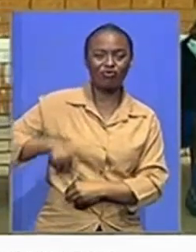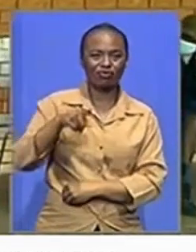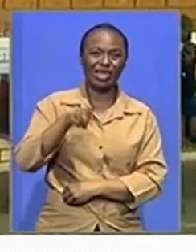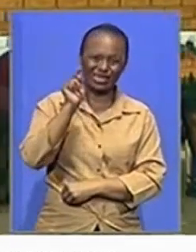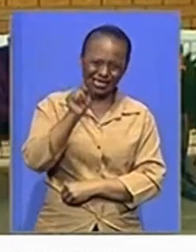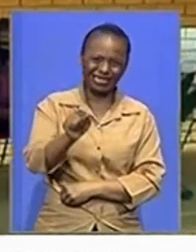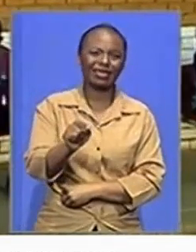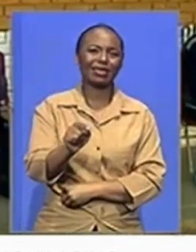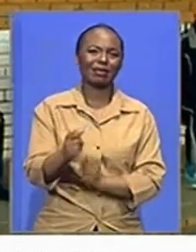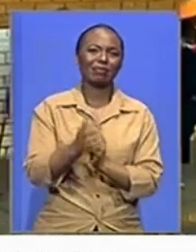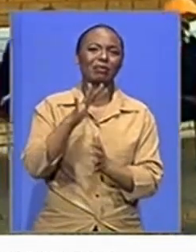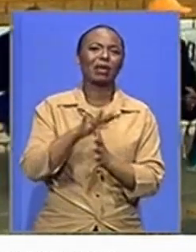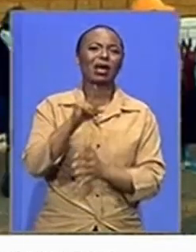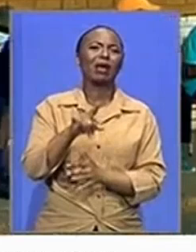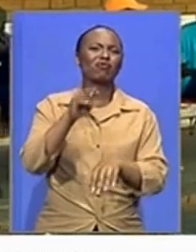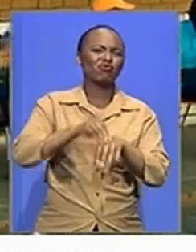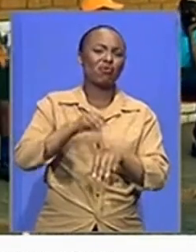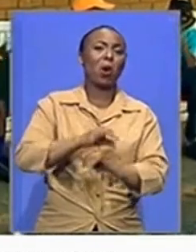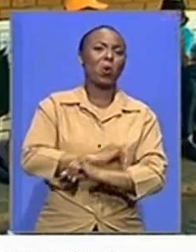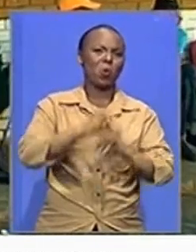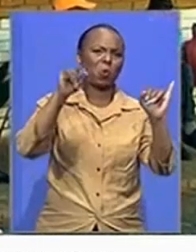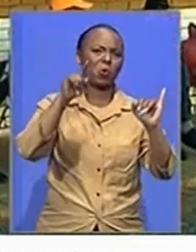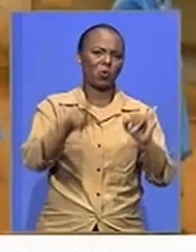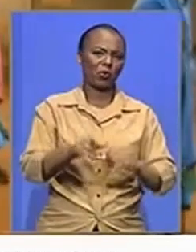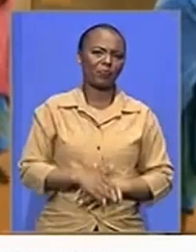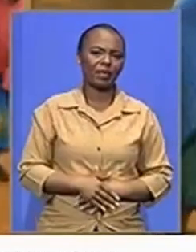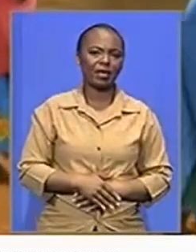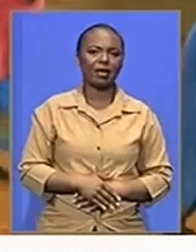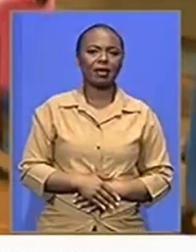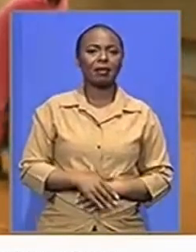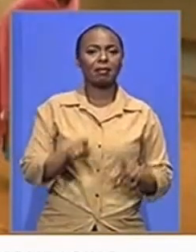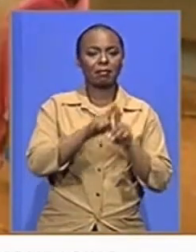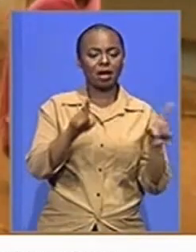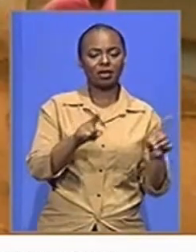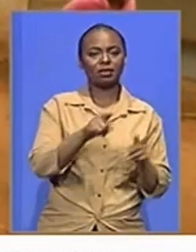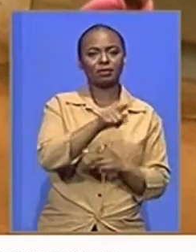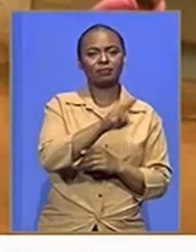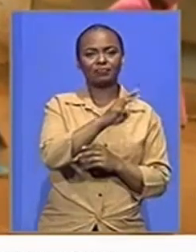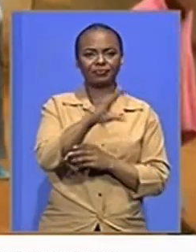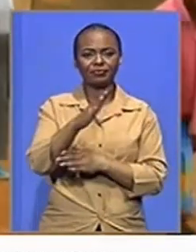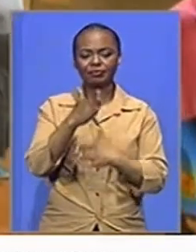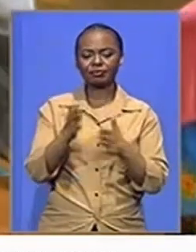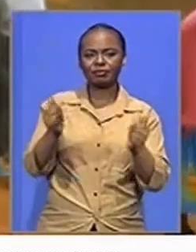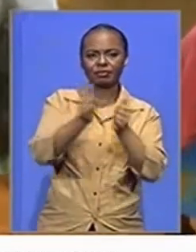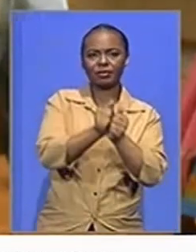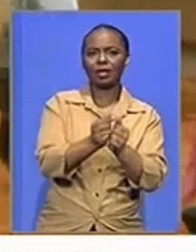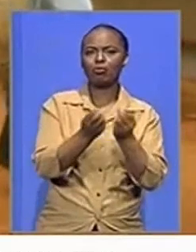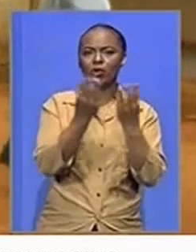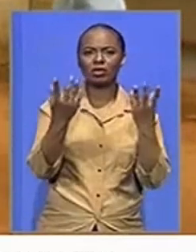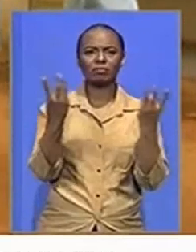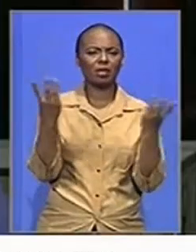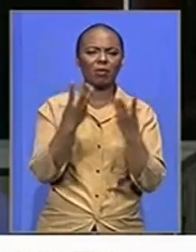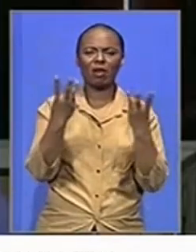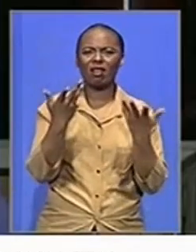On the part ya bokone bophirima re bone a change in leadership e leng gore by and large ya tshwara batho ba ngata